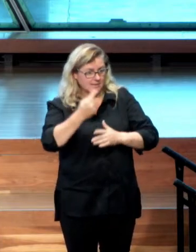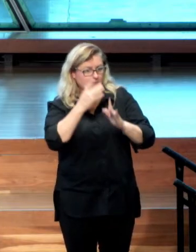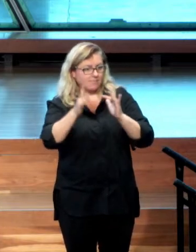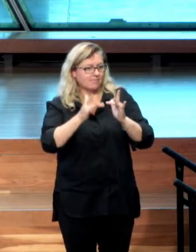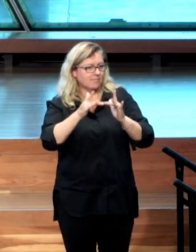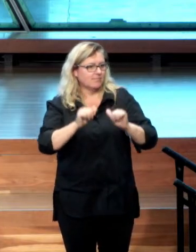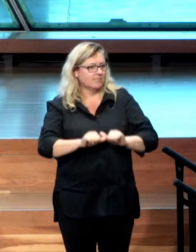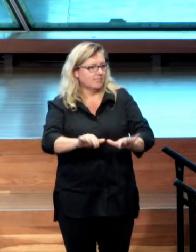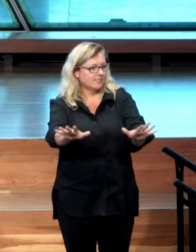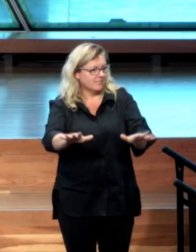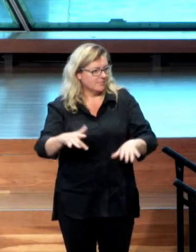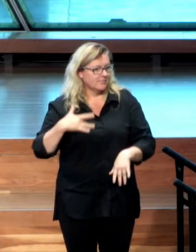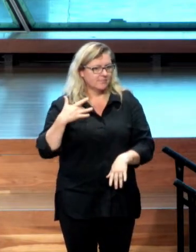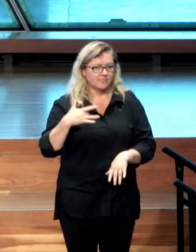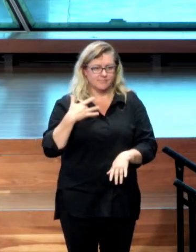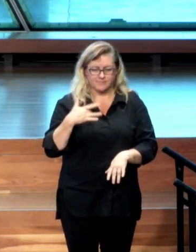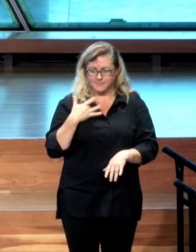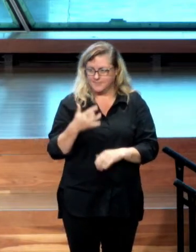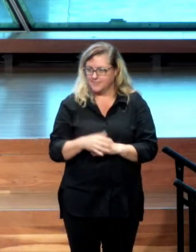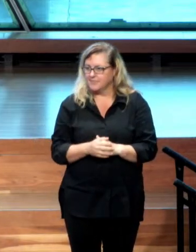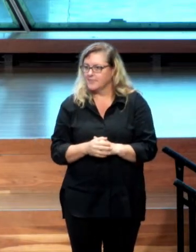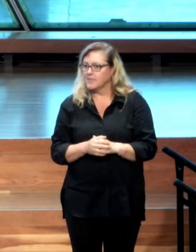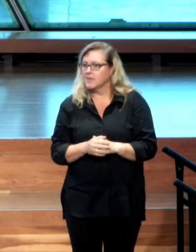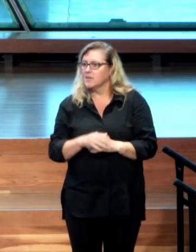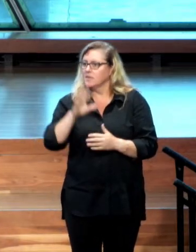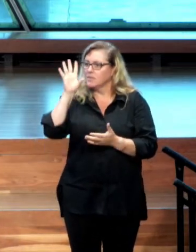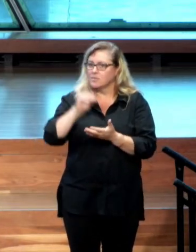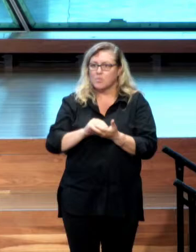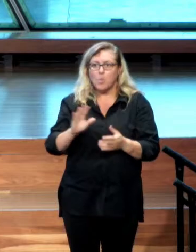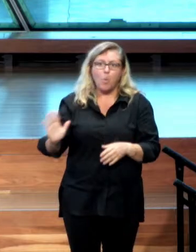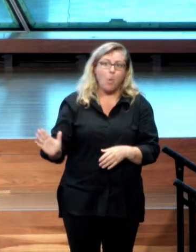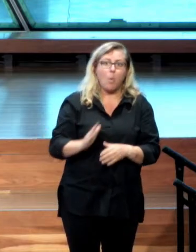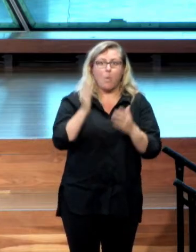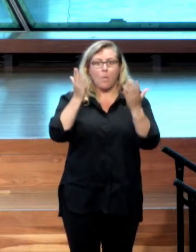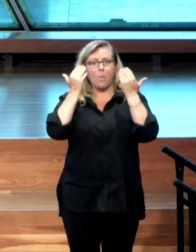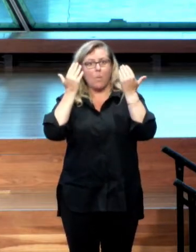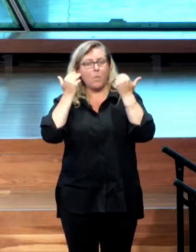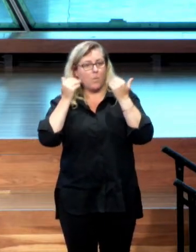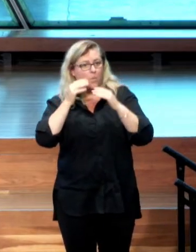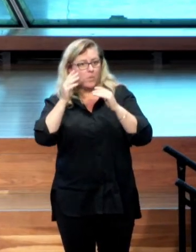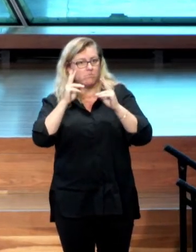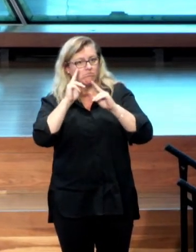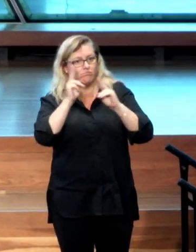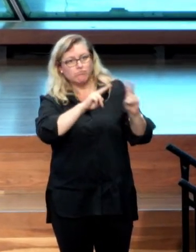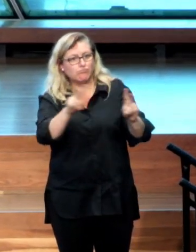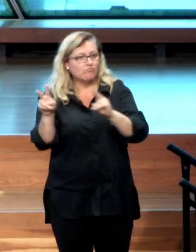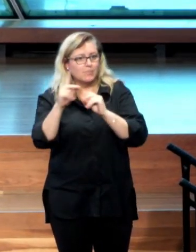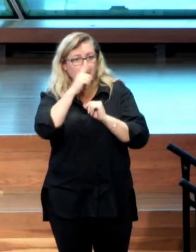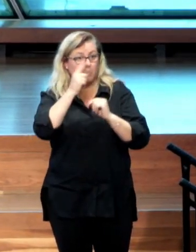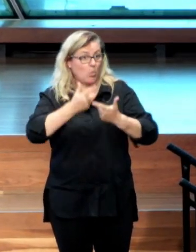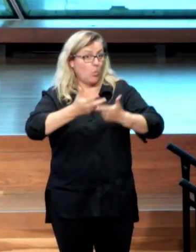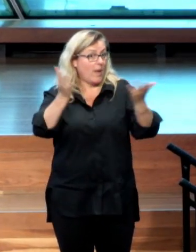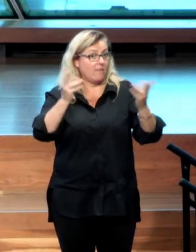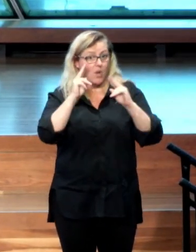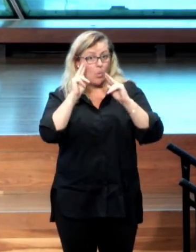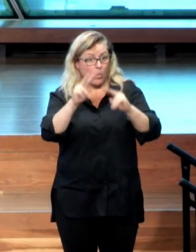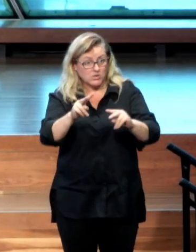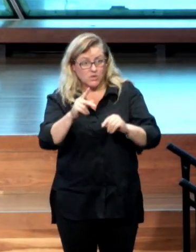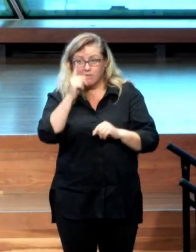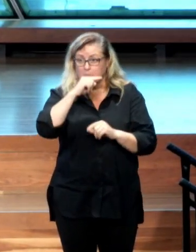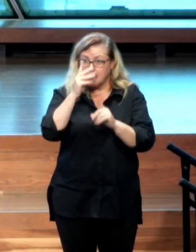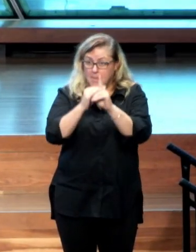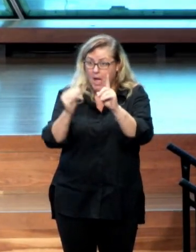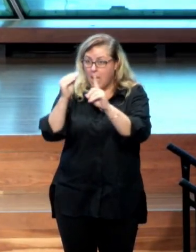streamed and recorded today. We welcome all online viewers from wherever you're watching. And for those following